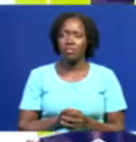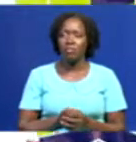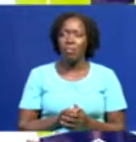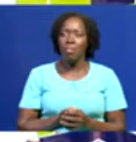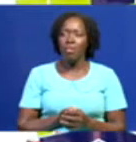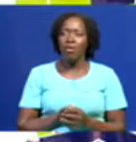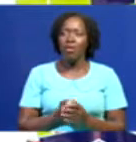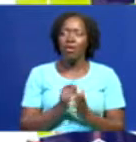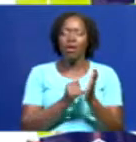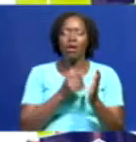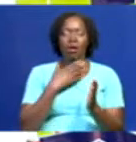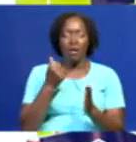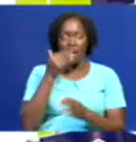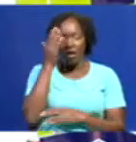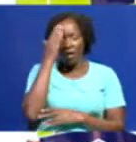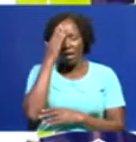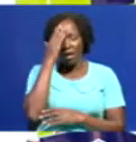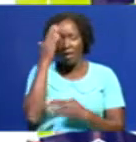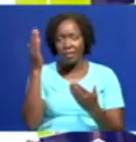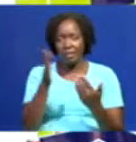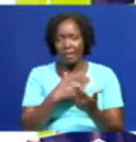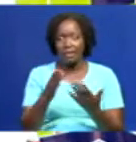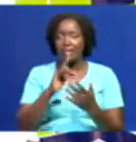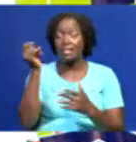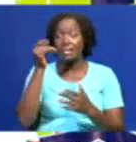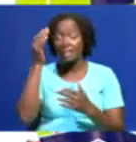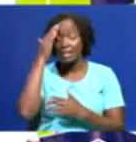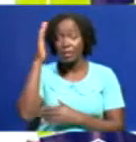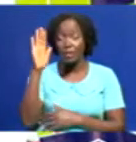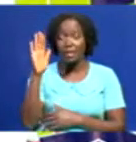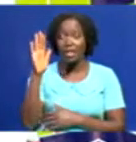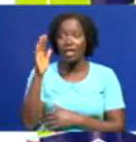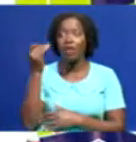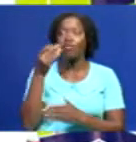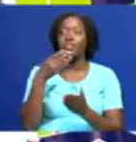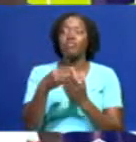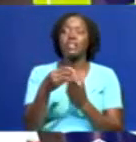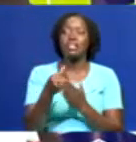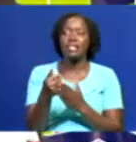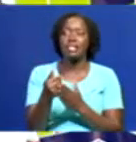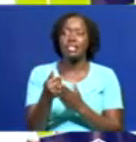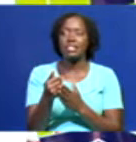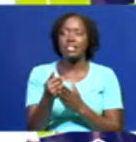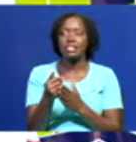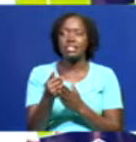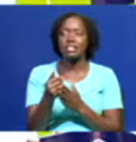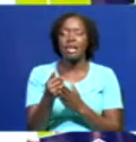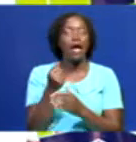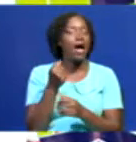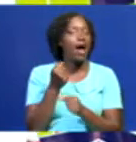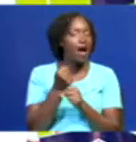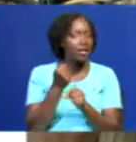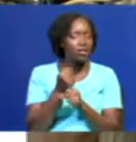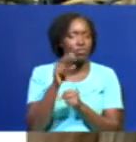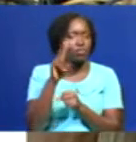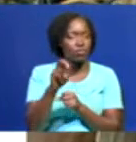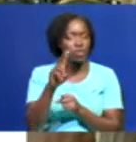I just wanted to find out whether Kenyans are aware of the Finance Act of